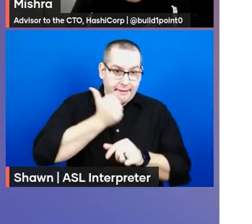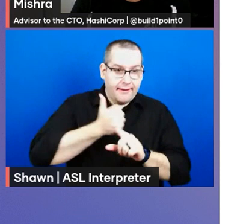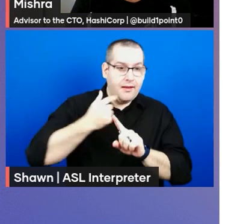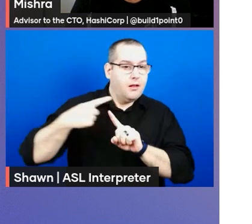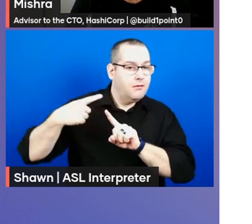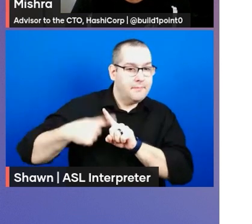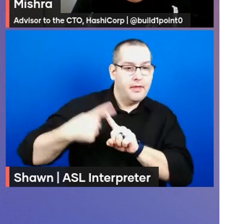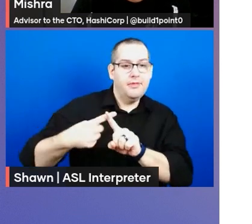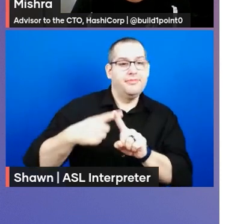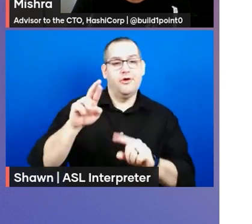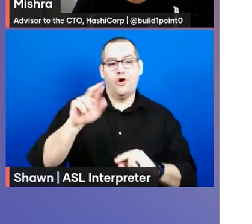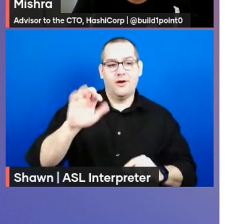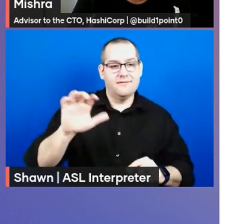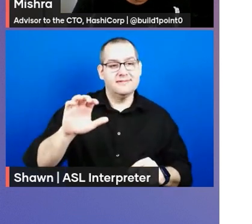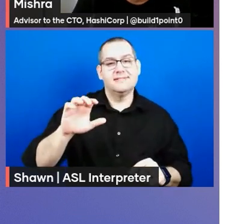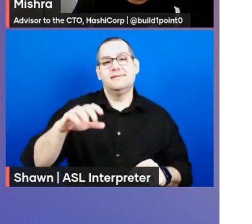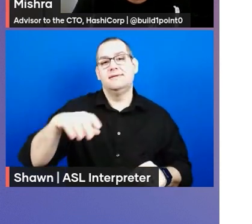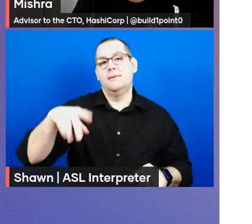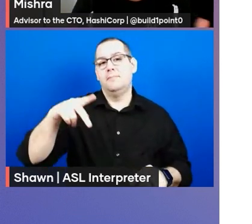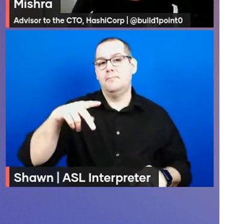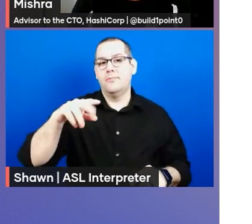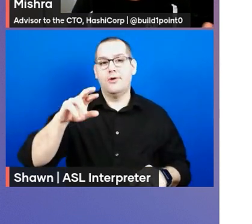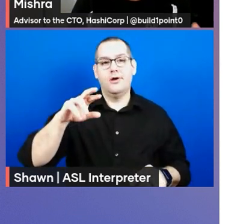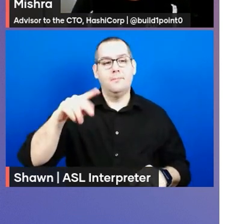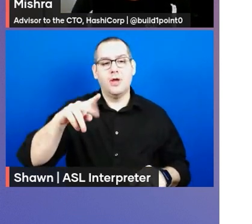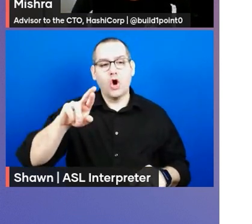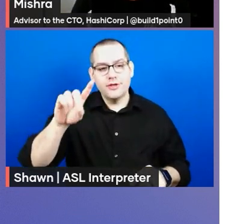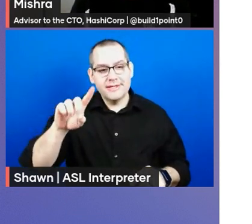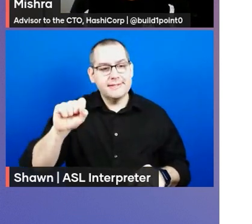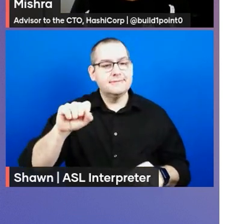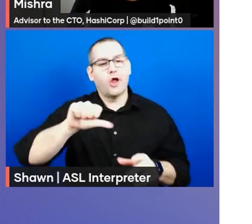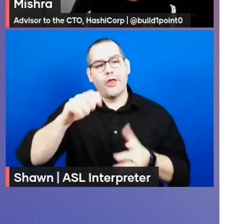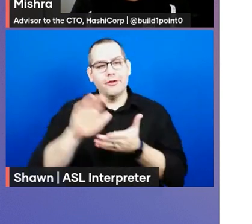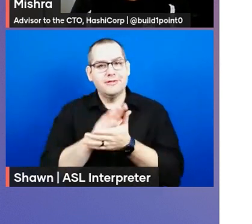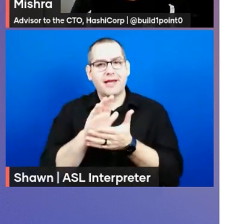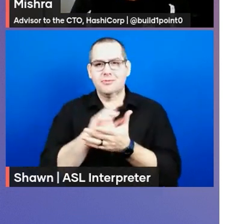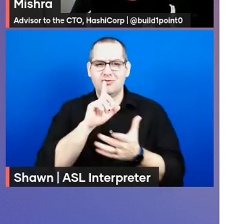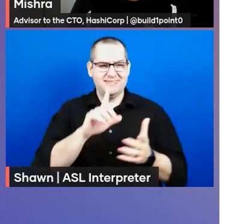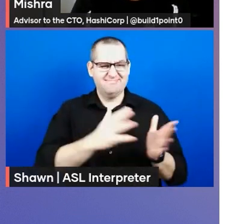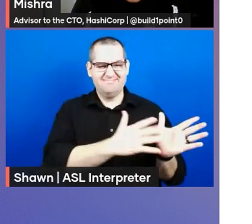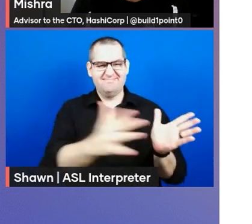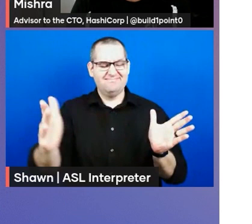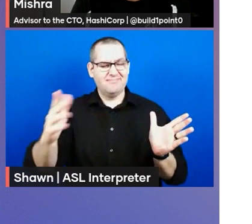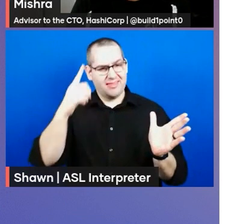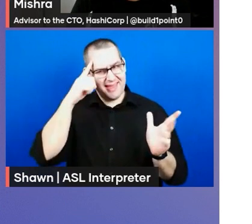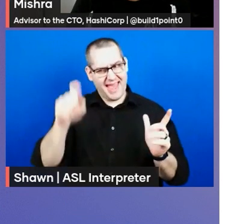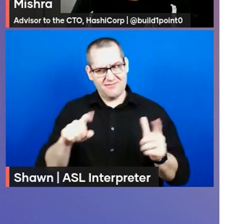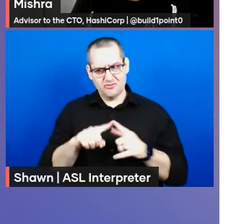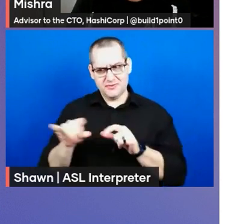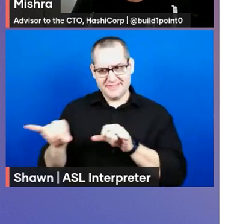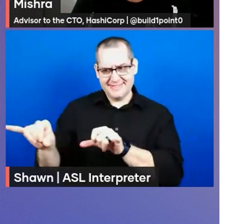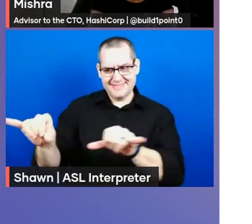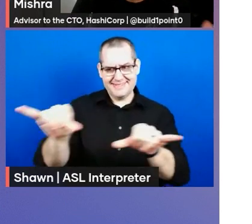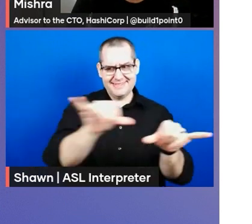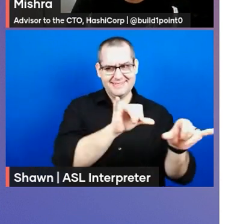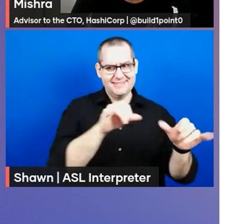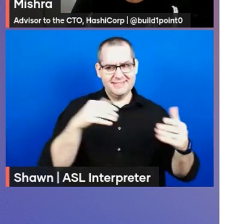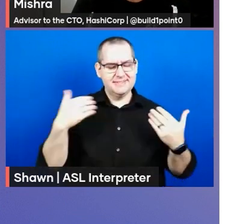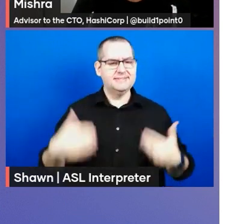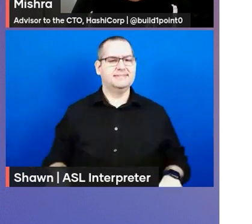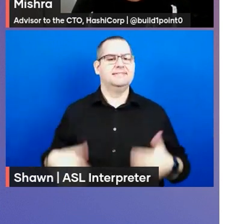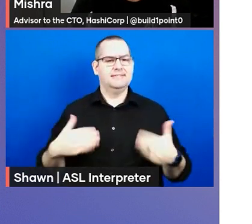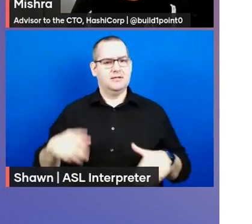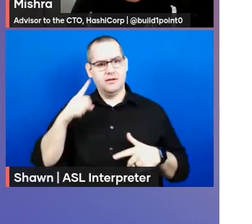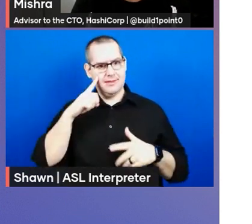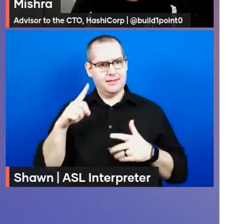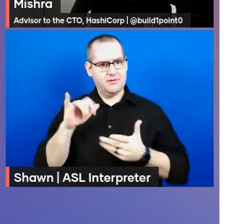could be RFCs, PRDs, and other document types. And also being able to be consistent across multiple teams now, with the writing process